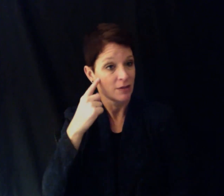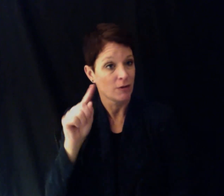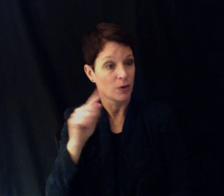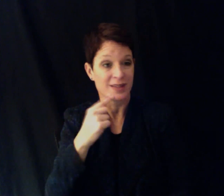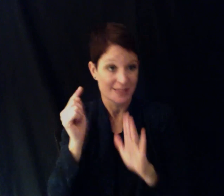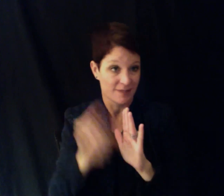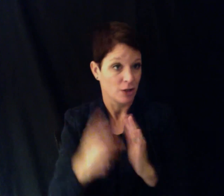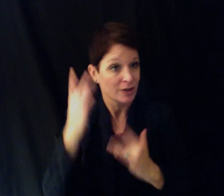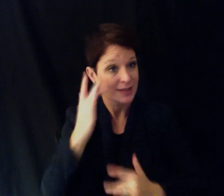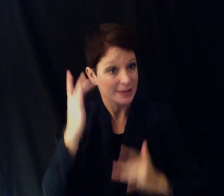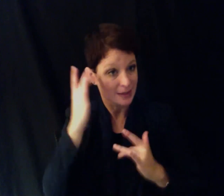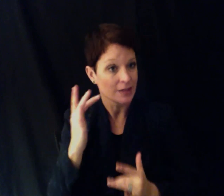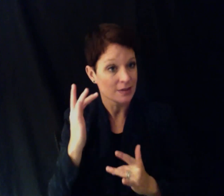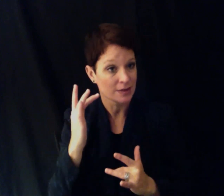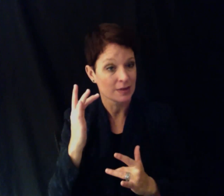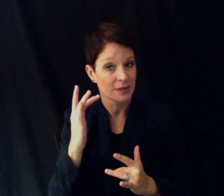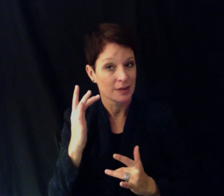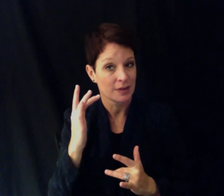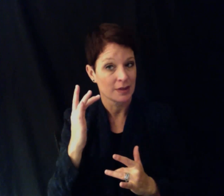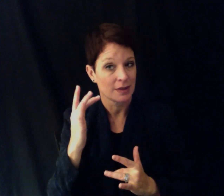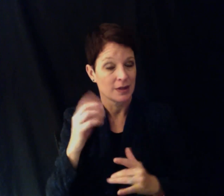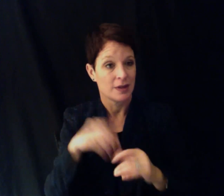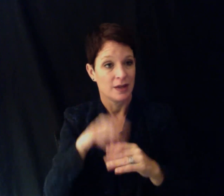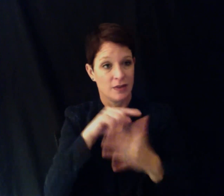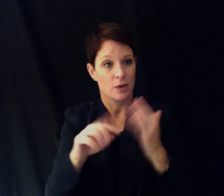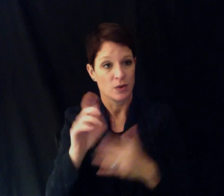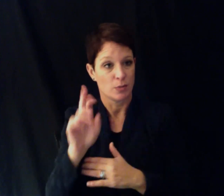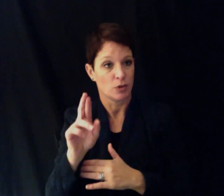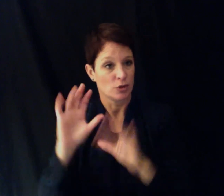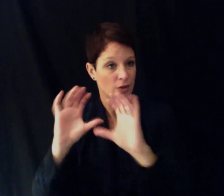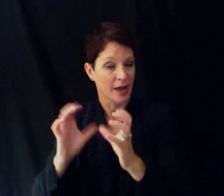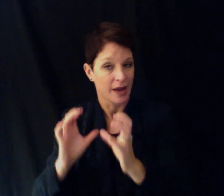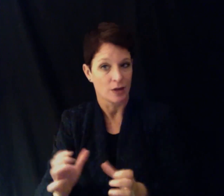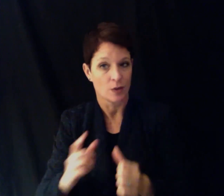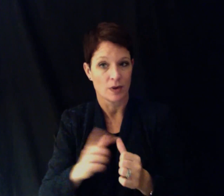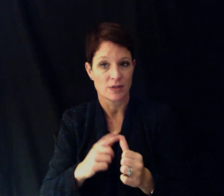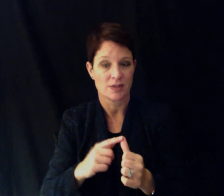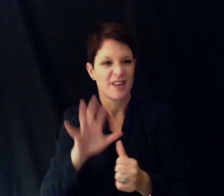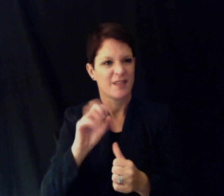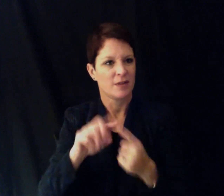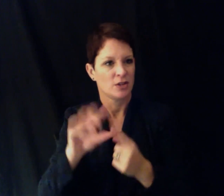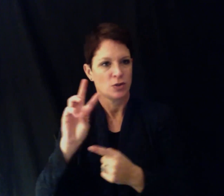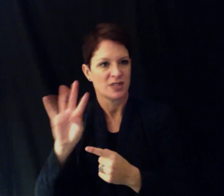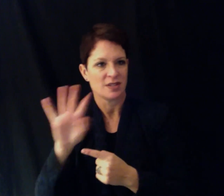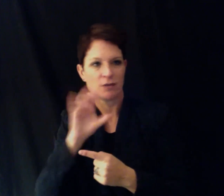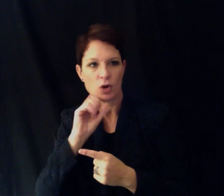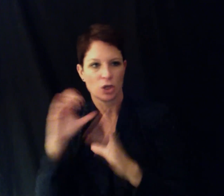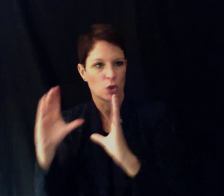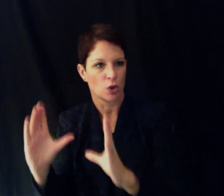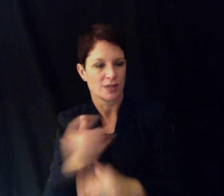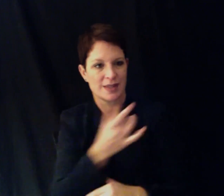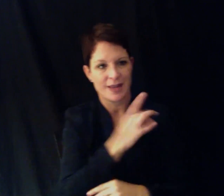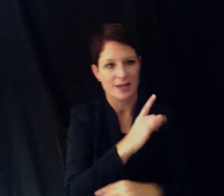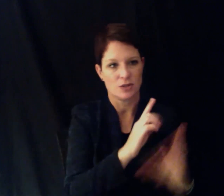severe disease that are in those booster categories, the 50 to 64-year-olds and the 18